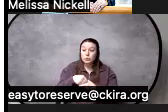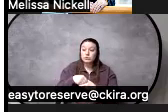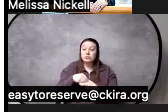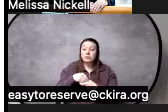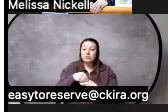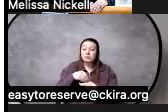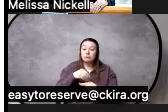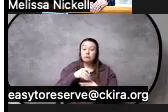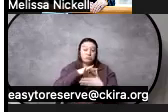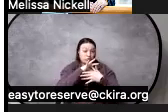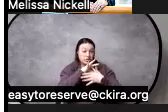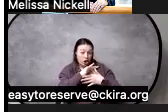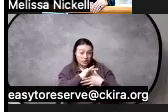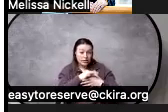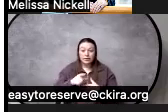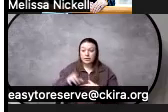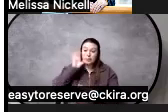and the slide is not distracting.